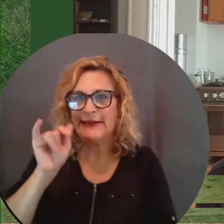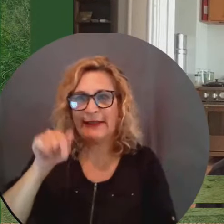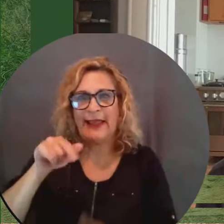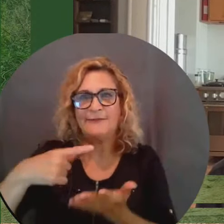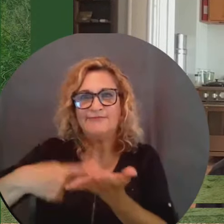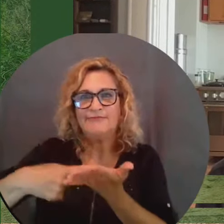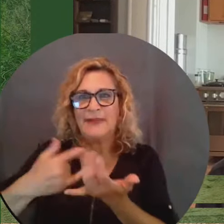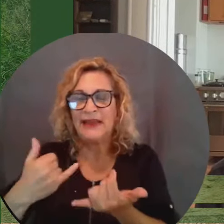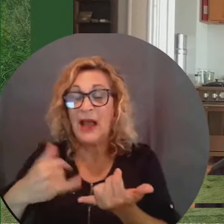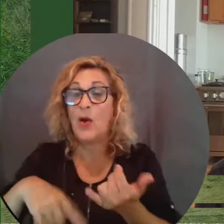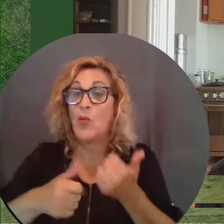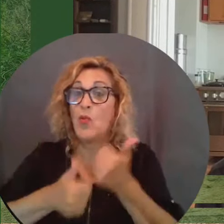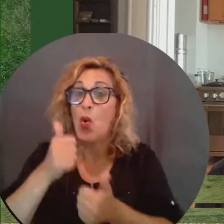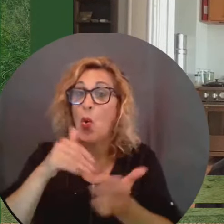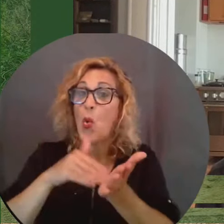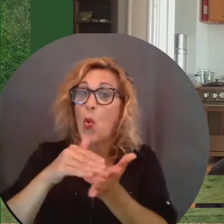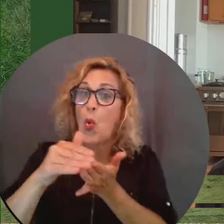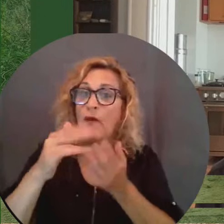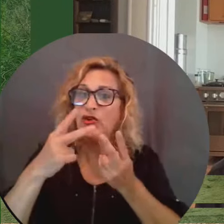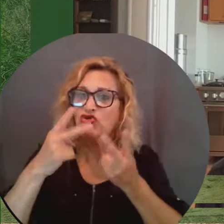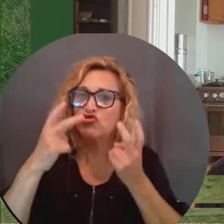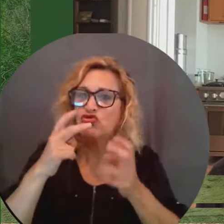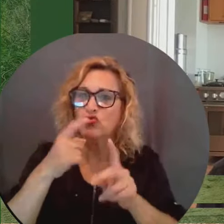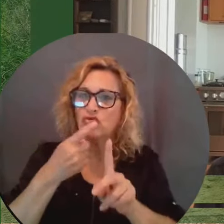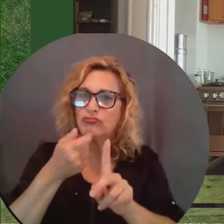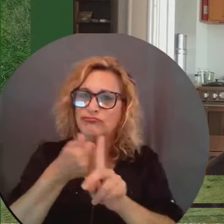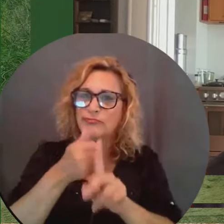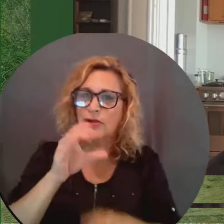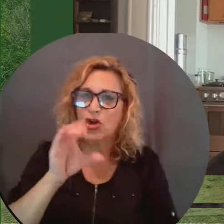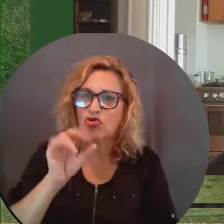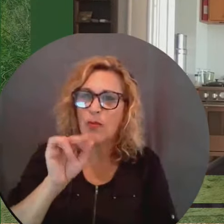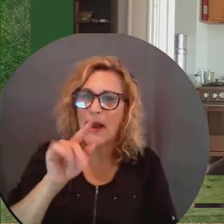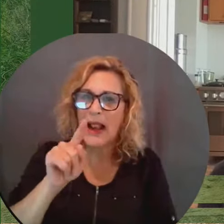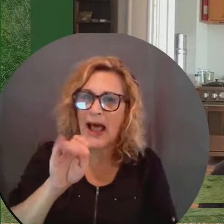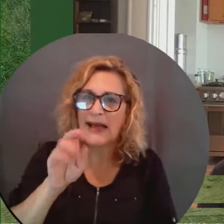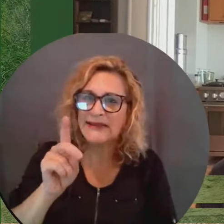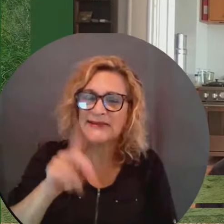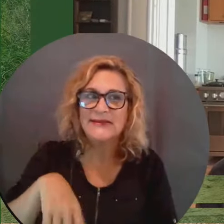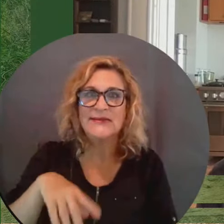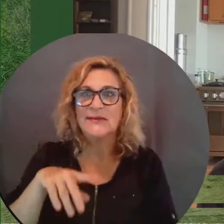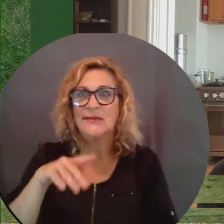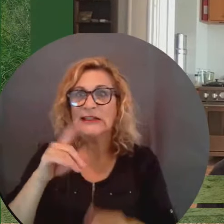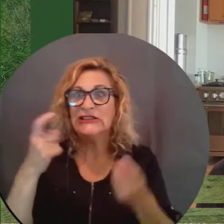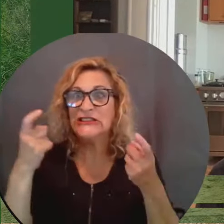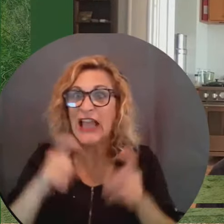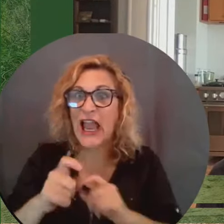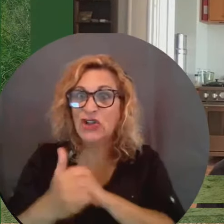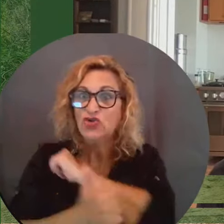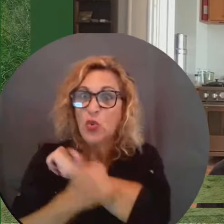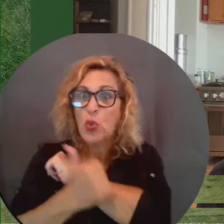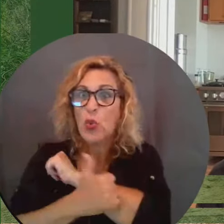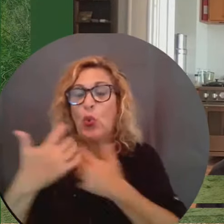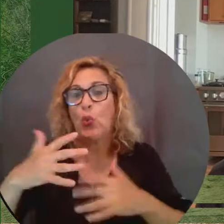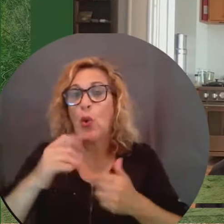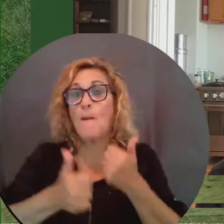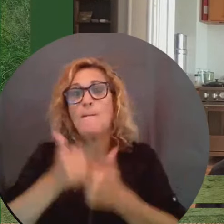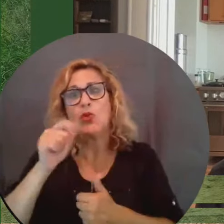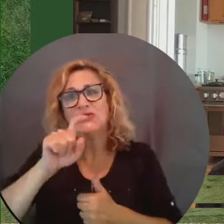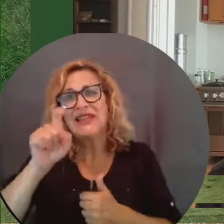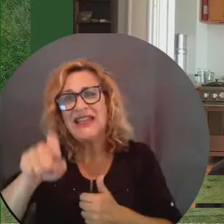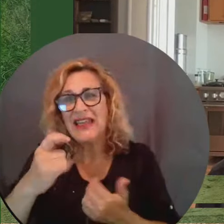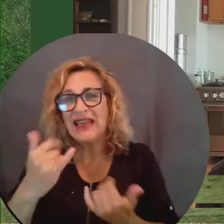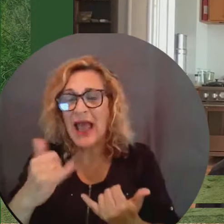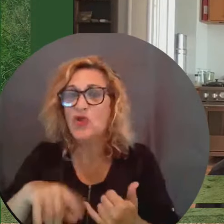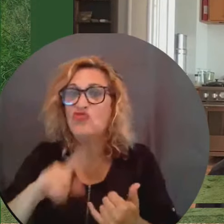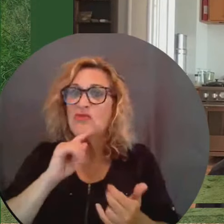when it's most needed, and why we need to keep doing it even when it gets sticky. So John, if you could go ahead and